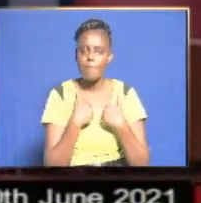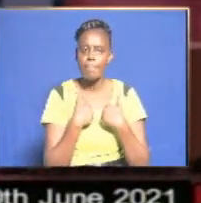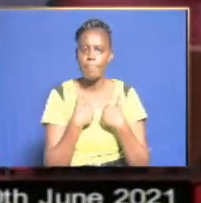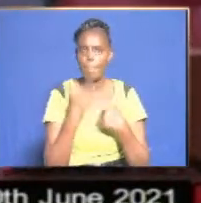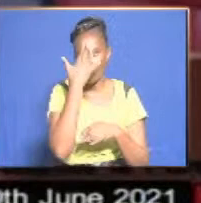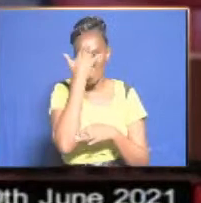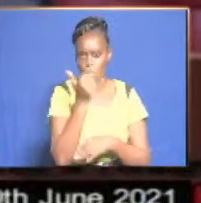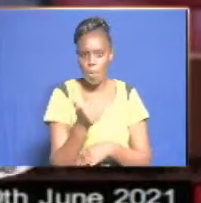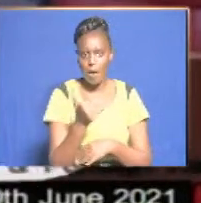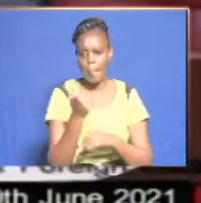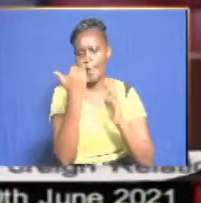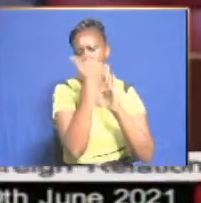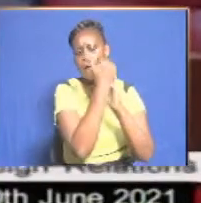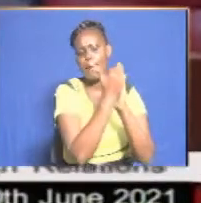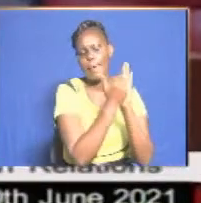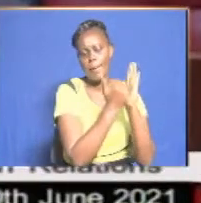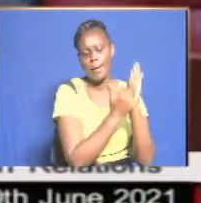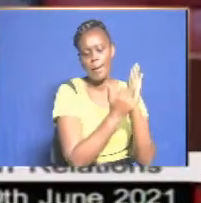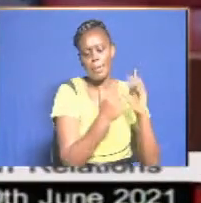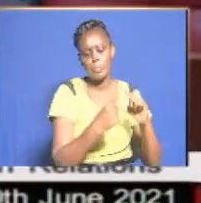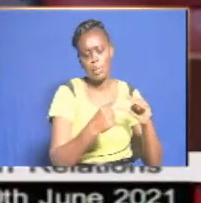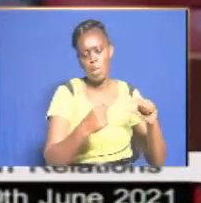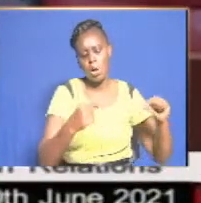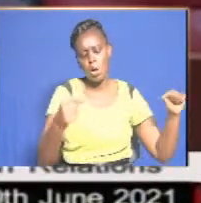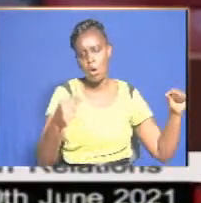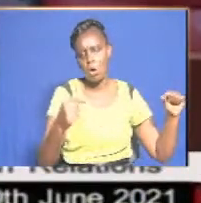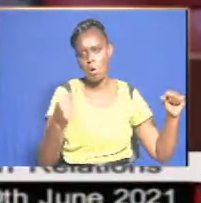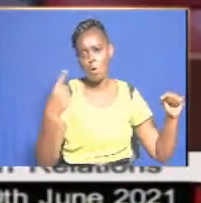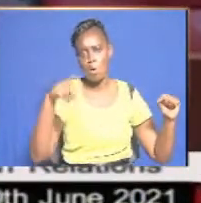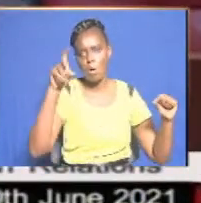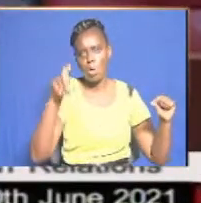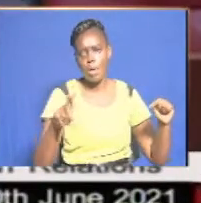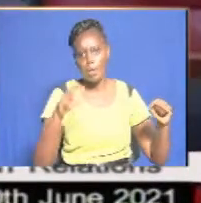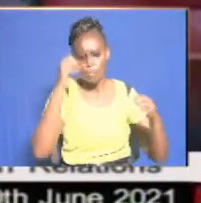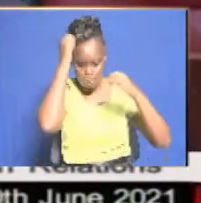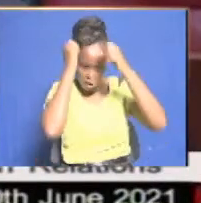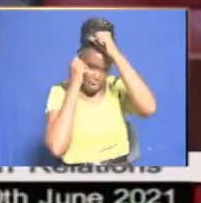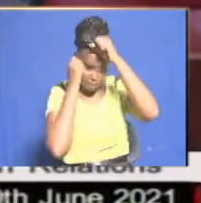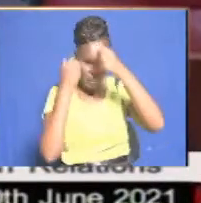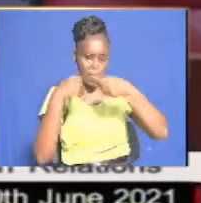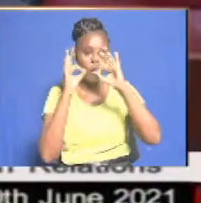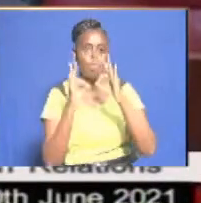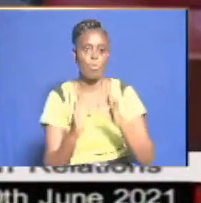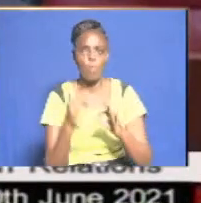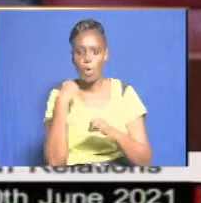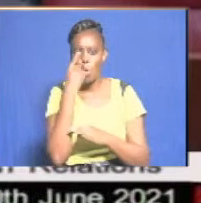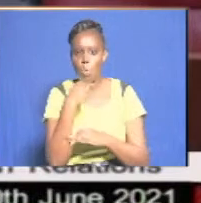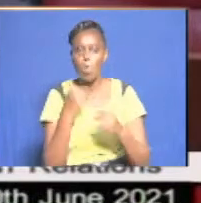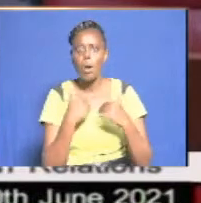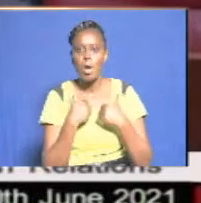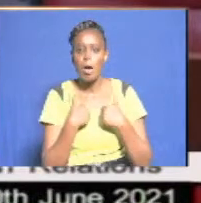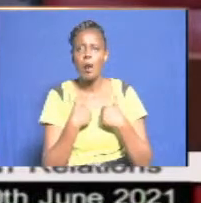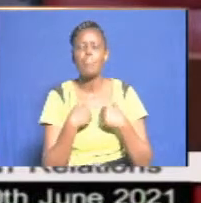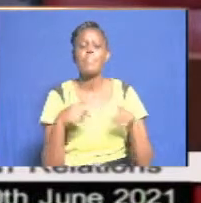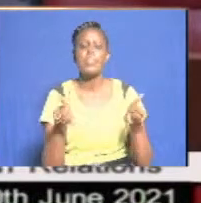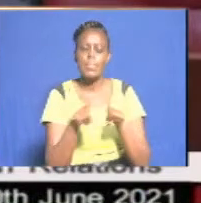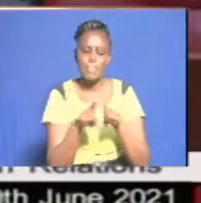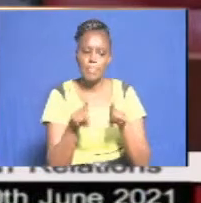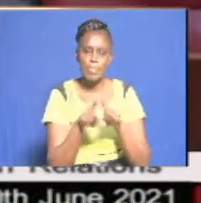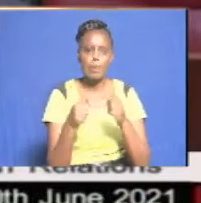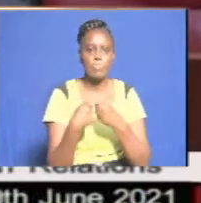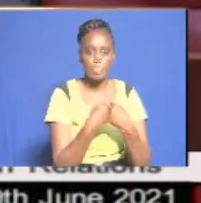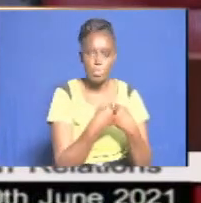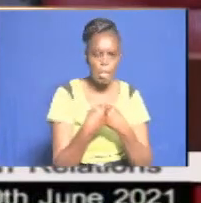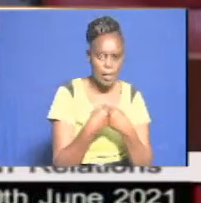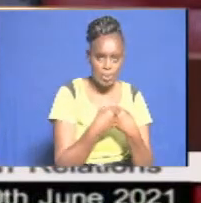a long list of ex-army officers who are having such claims, as